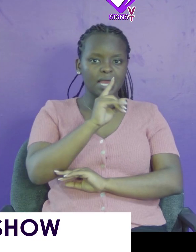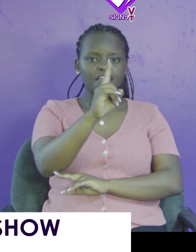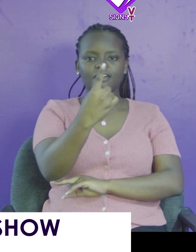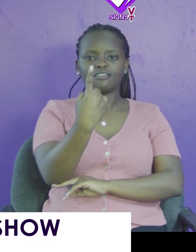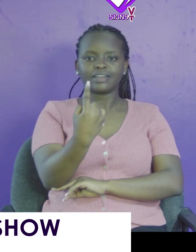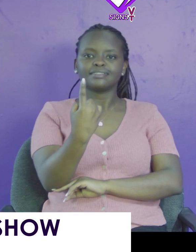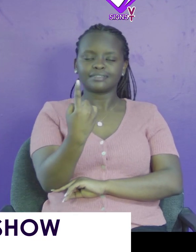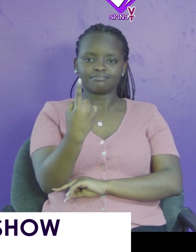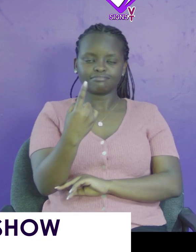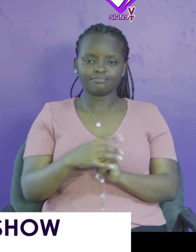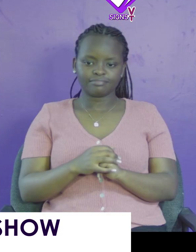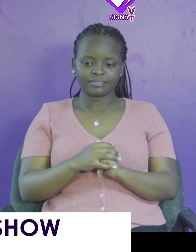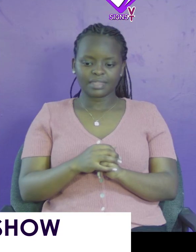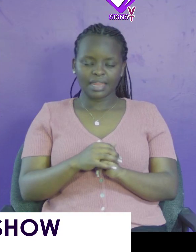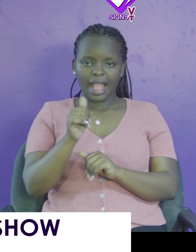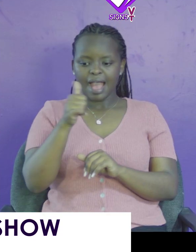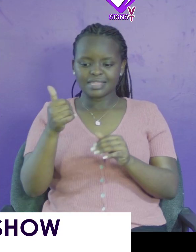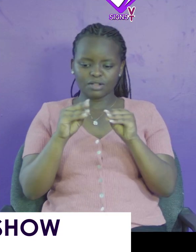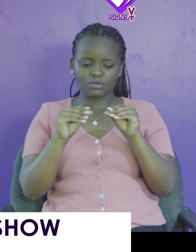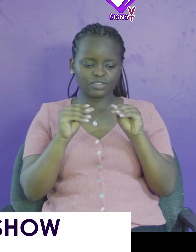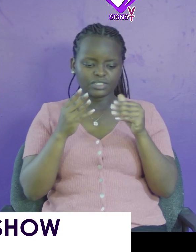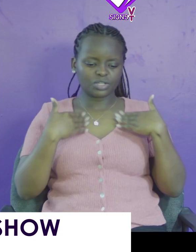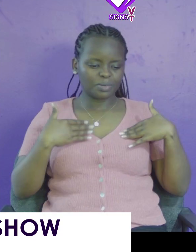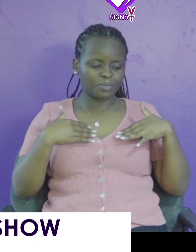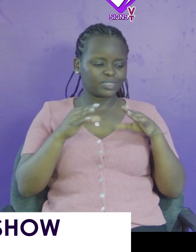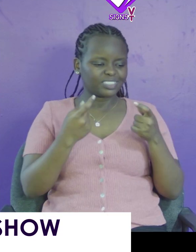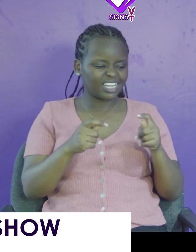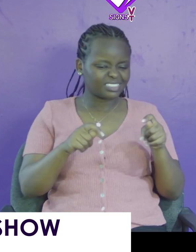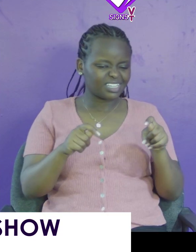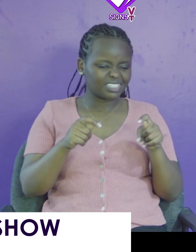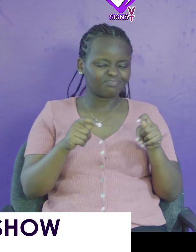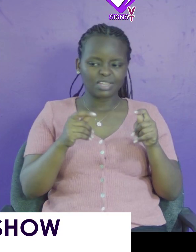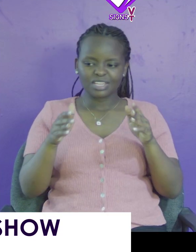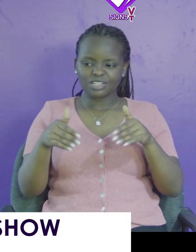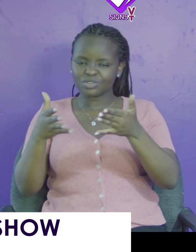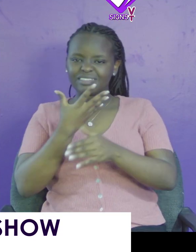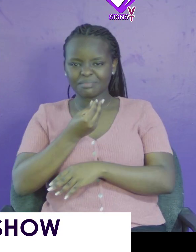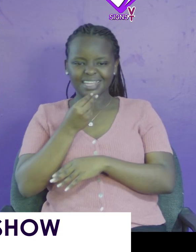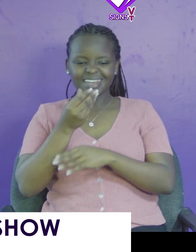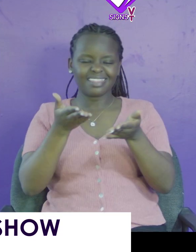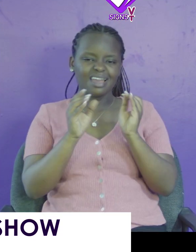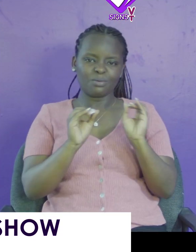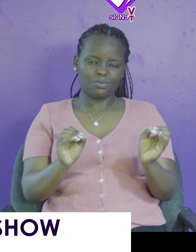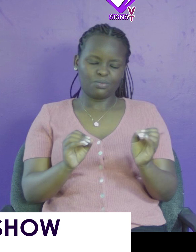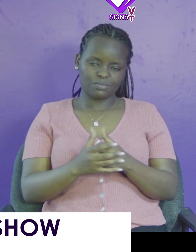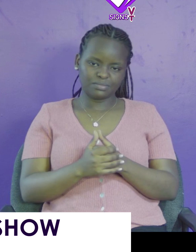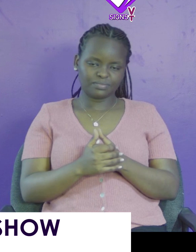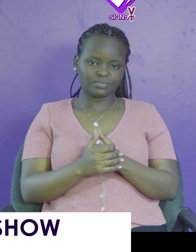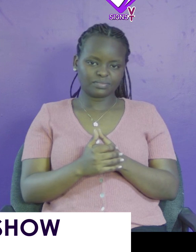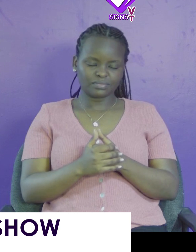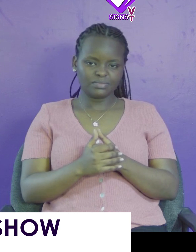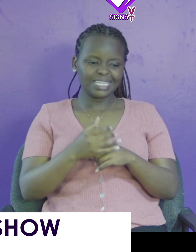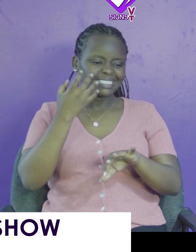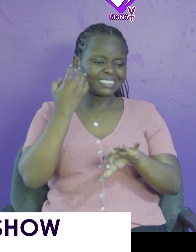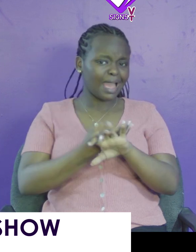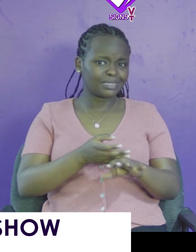Okay. All other qualifications that people are trying to equate to man, Yeah. they were not there. It is hard to be a